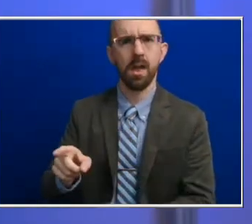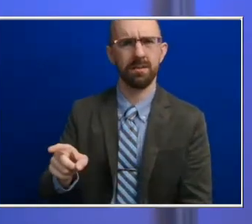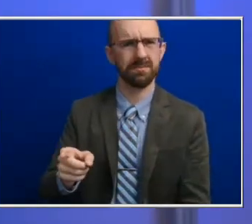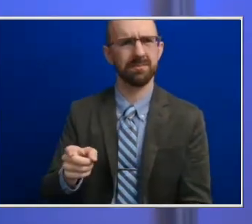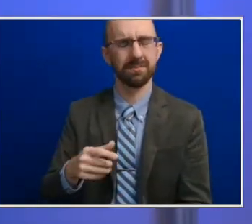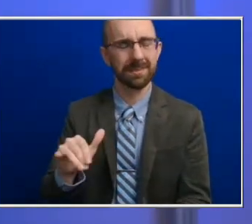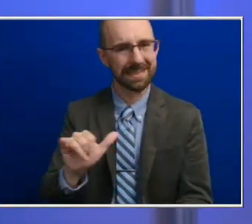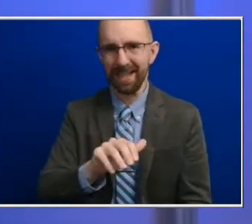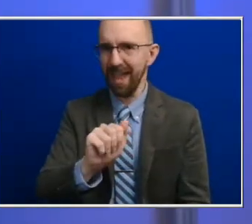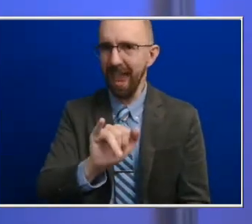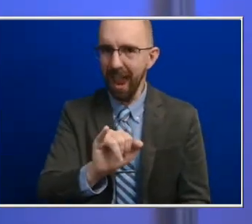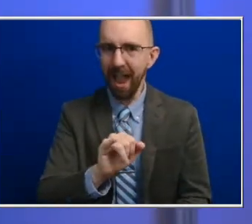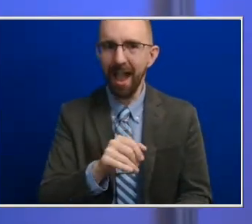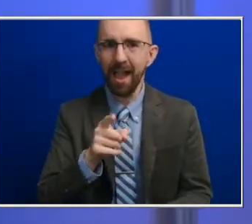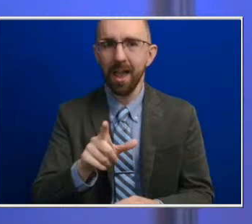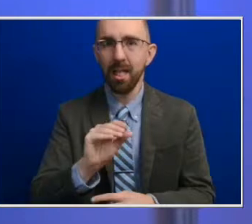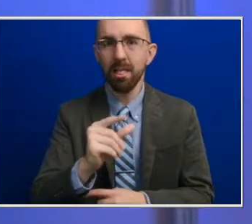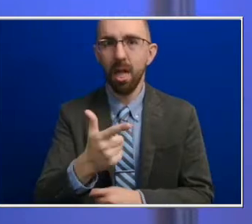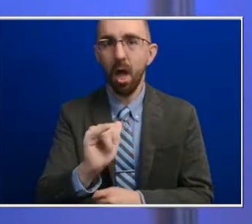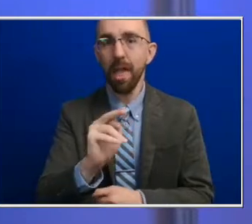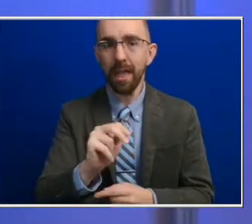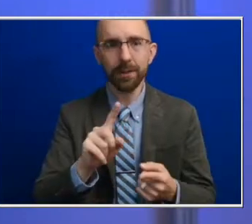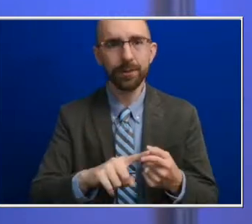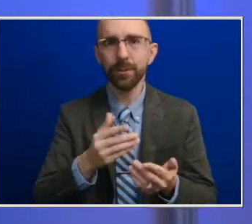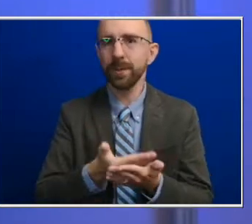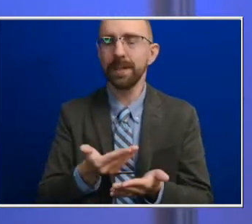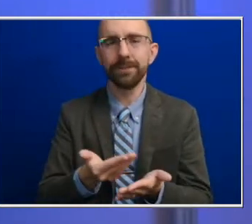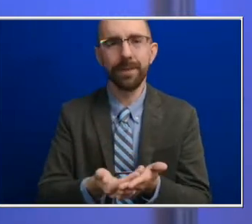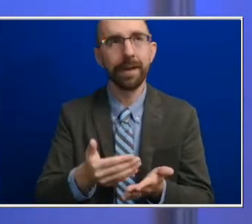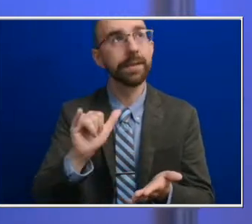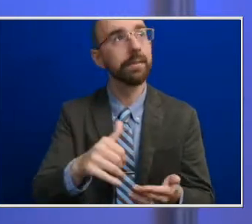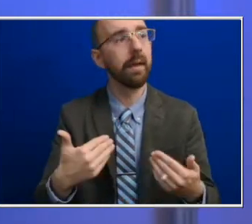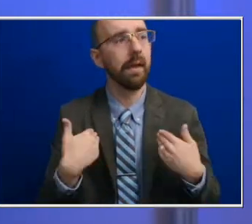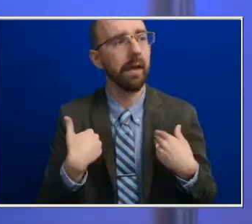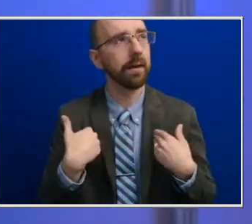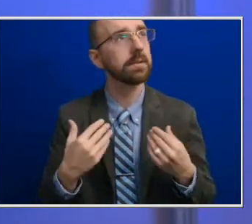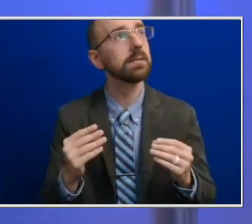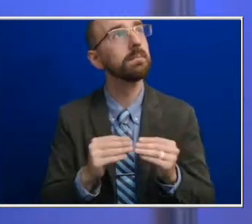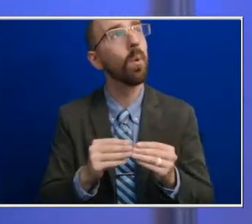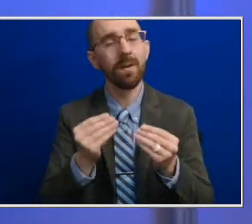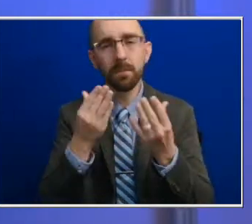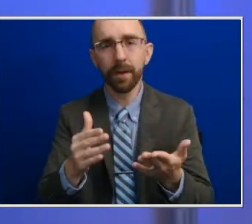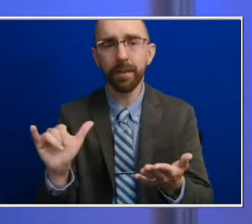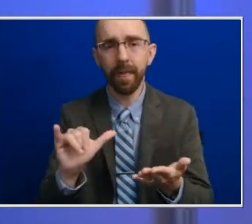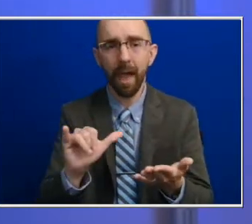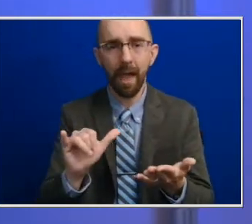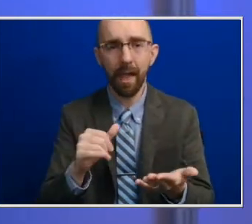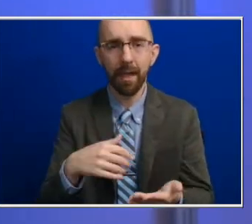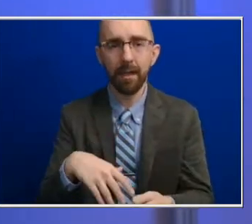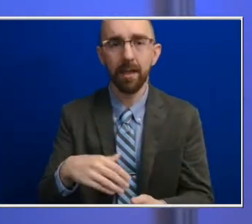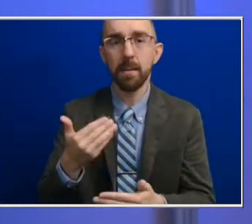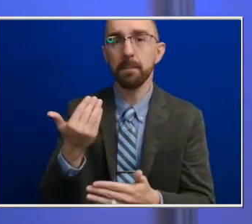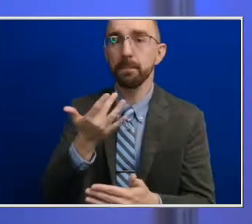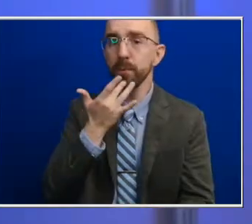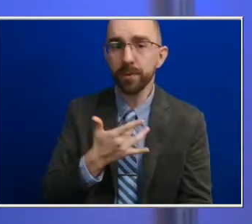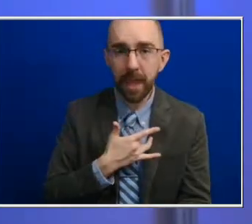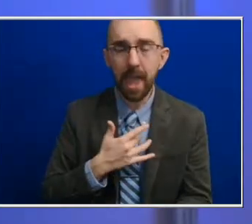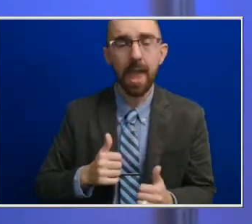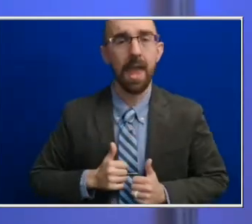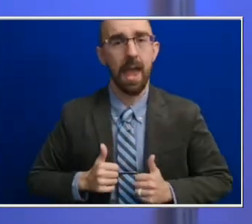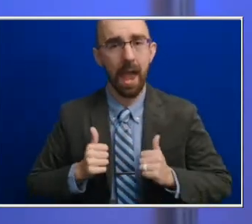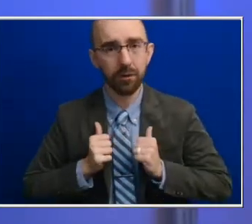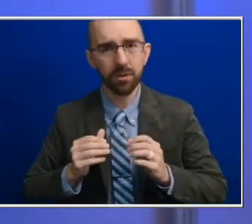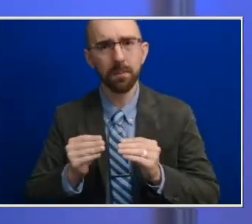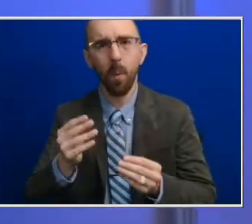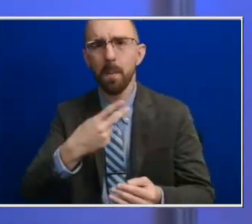but you're logged in to a device that has more information about like birth dates and maybe address and more personal information that